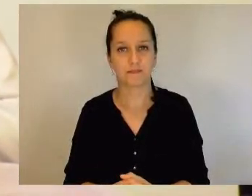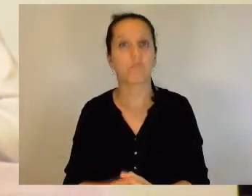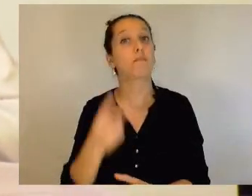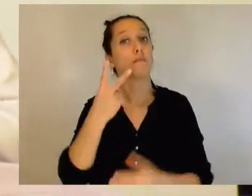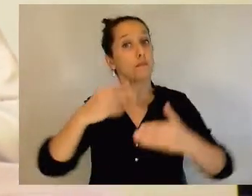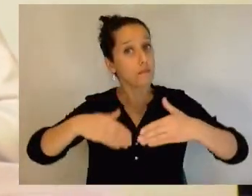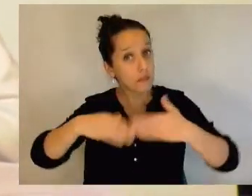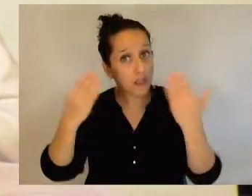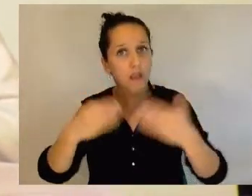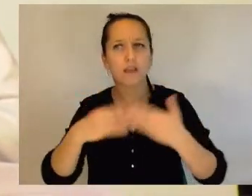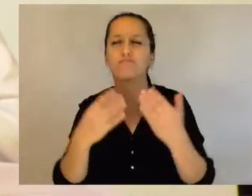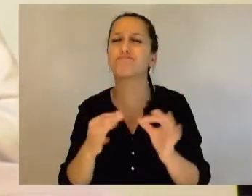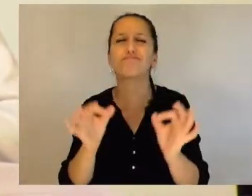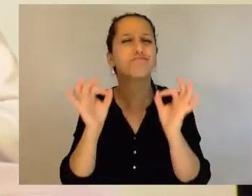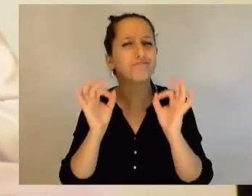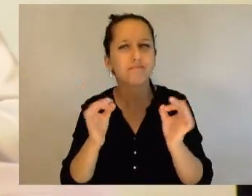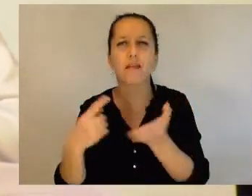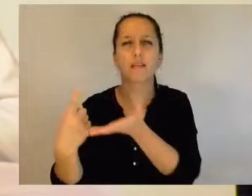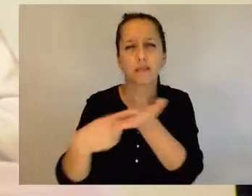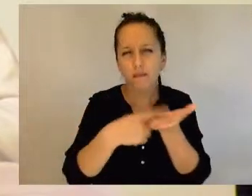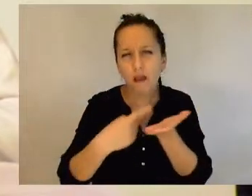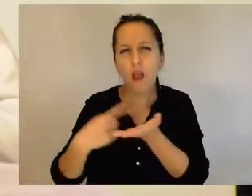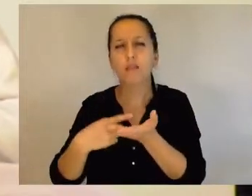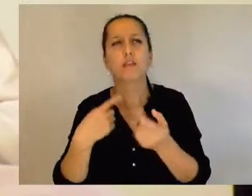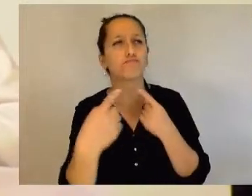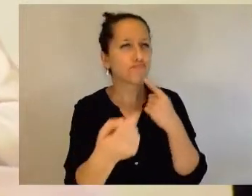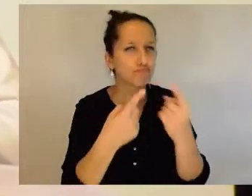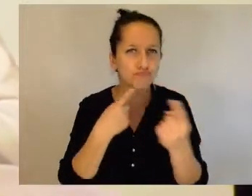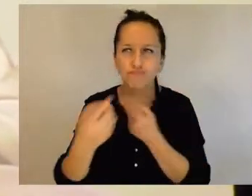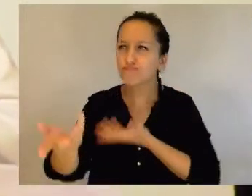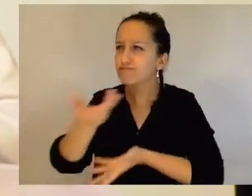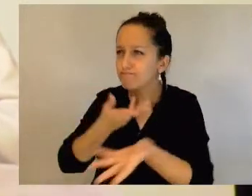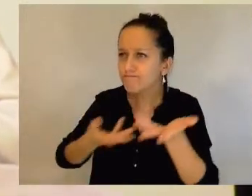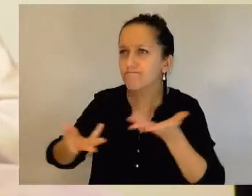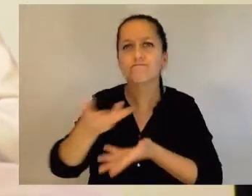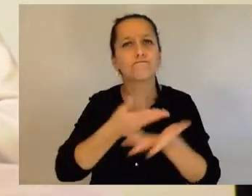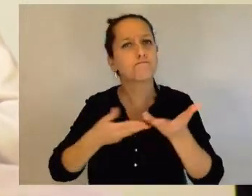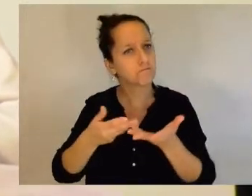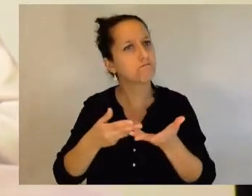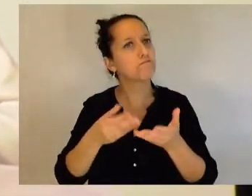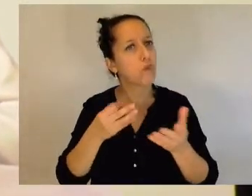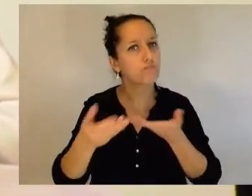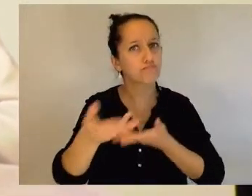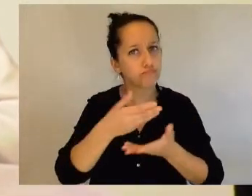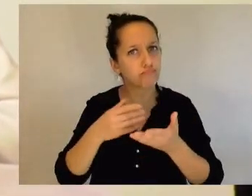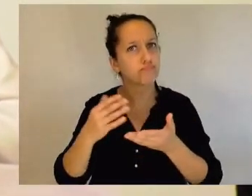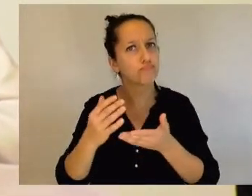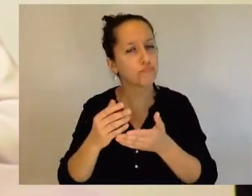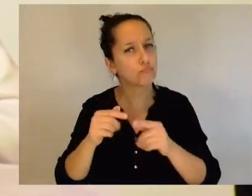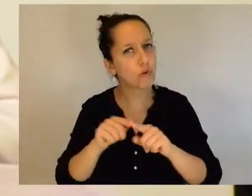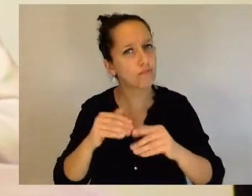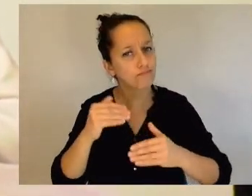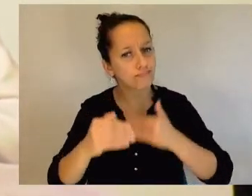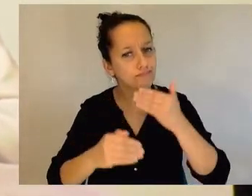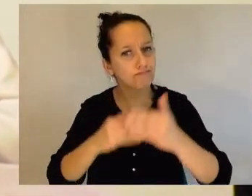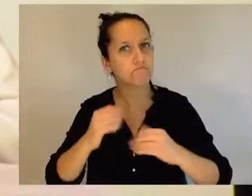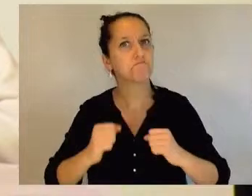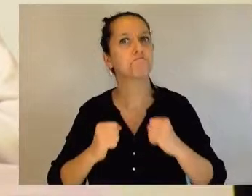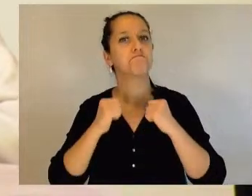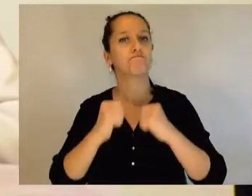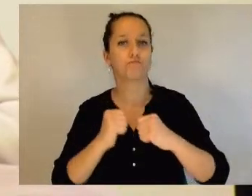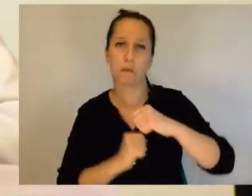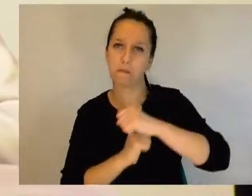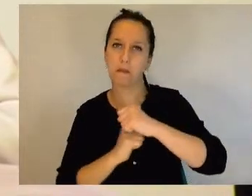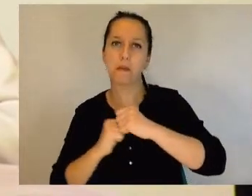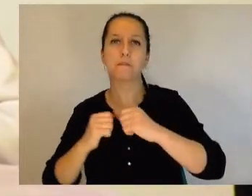These 2 days have been wealthy in debates and dialogues designed to create strong bases for